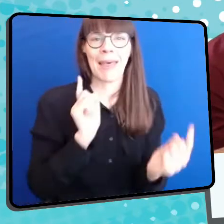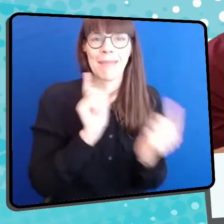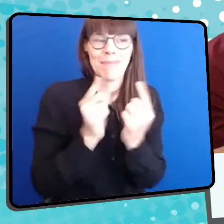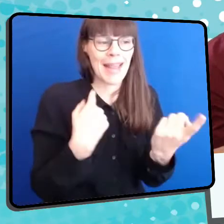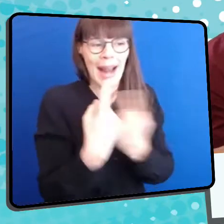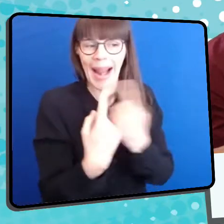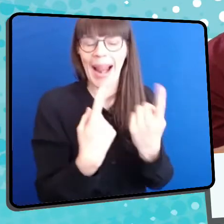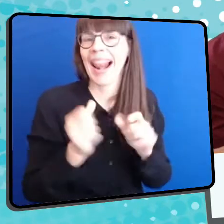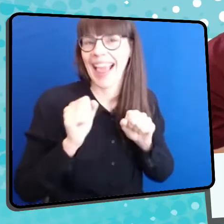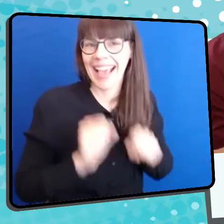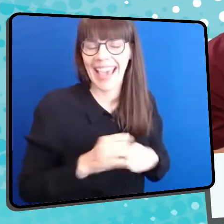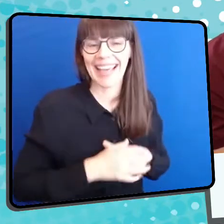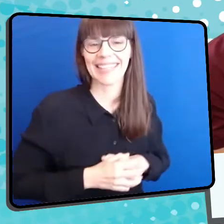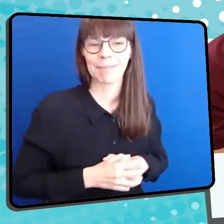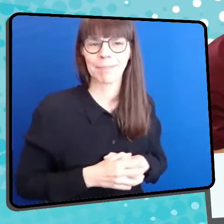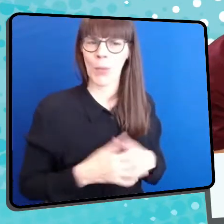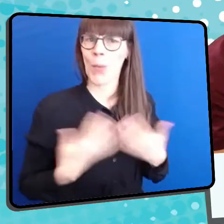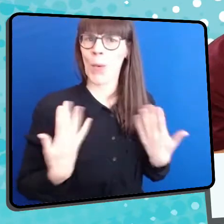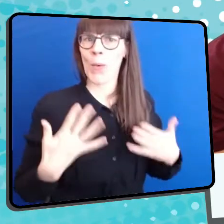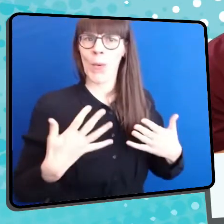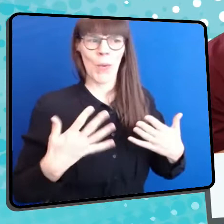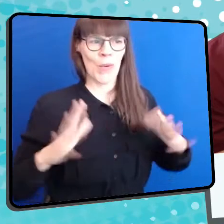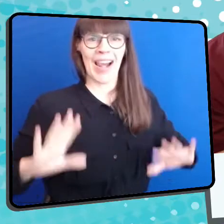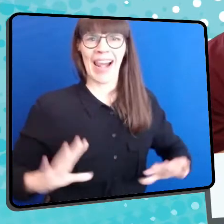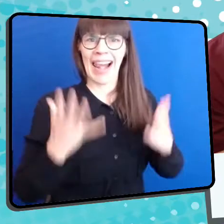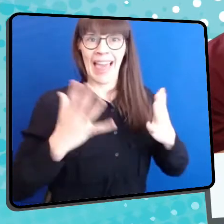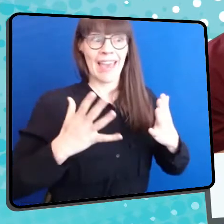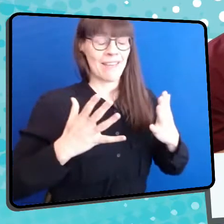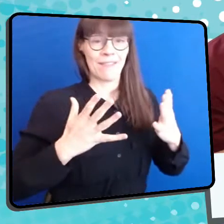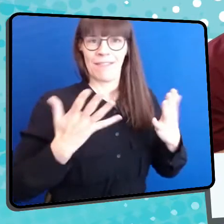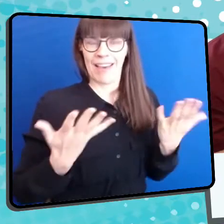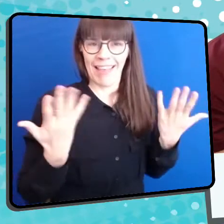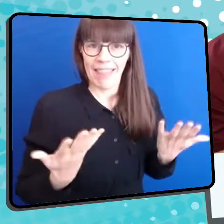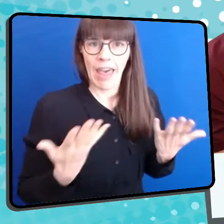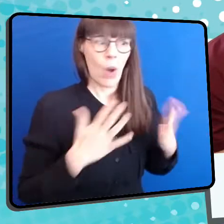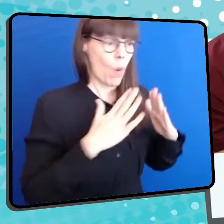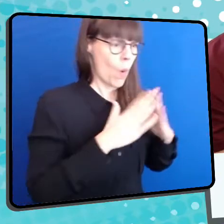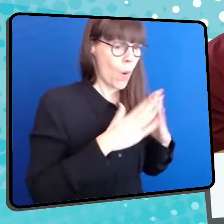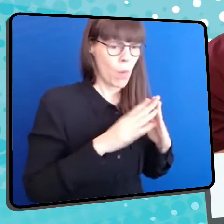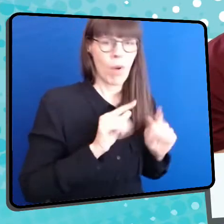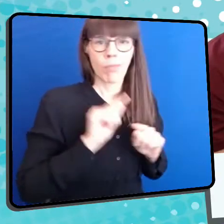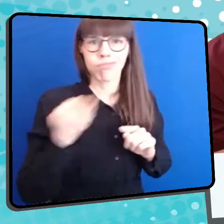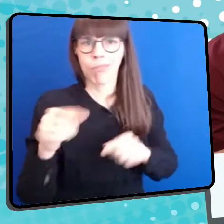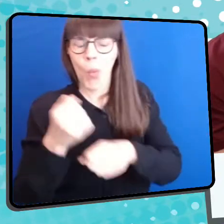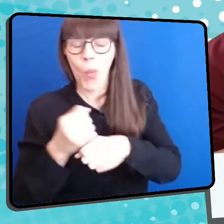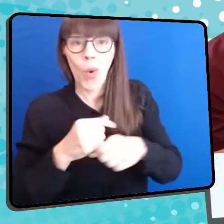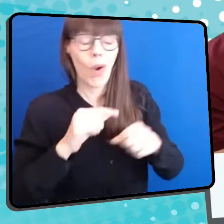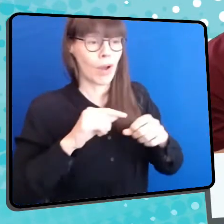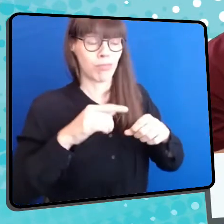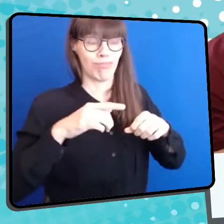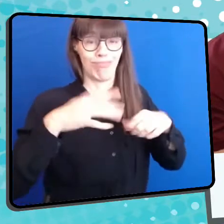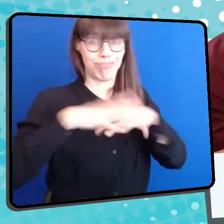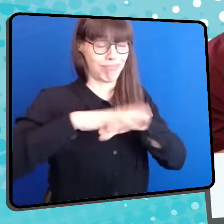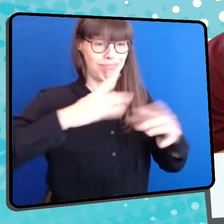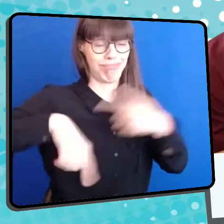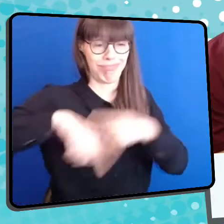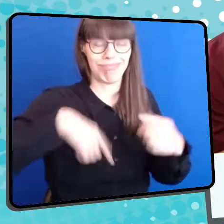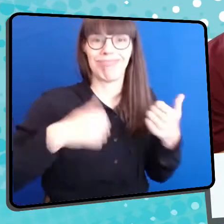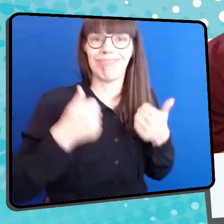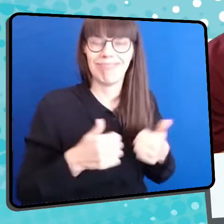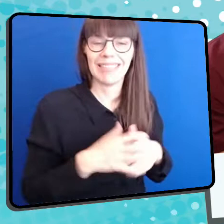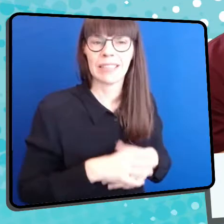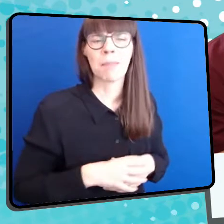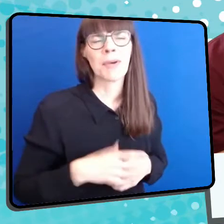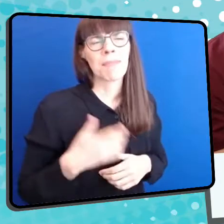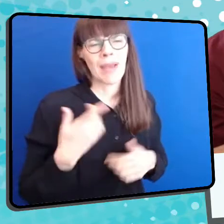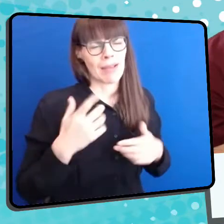to be living. So let's get started. I have to set a timer here because otherwise I could chat all